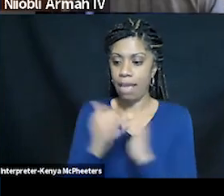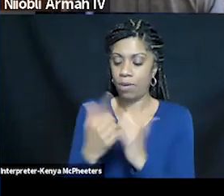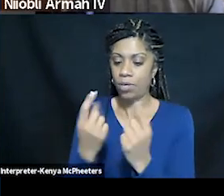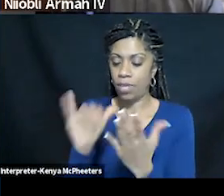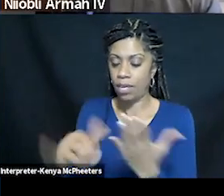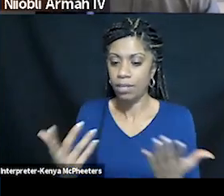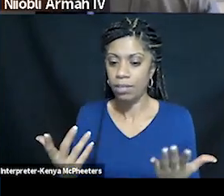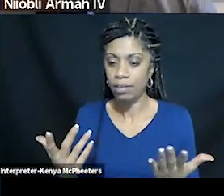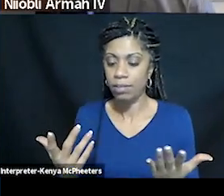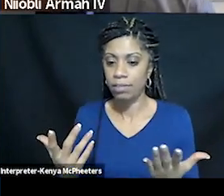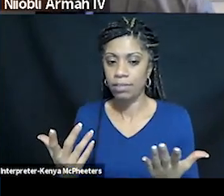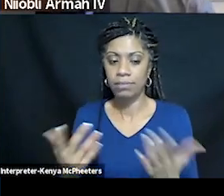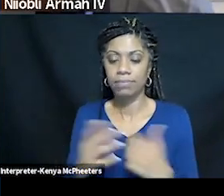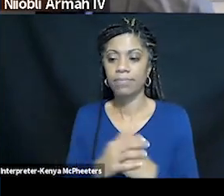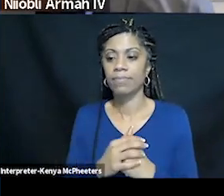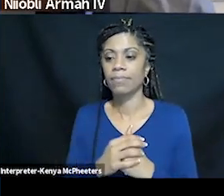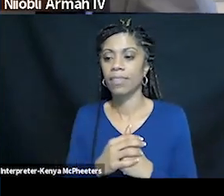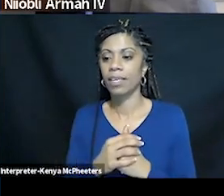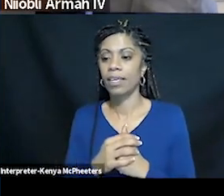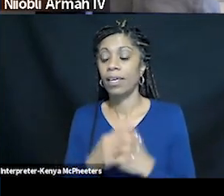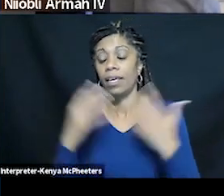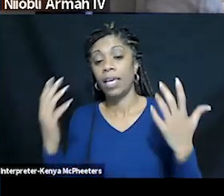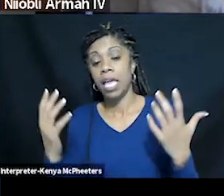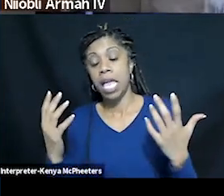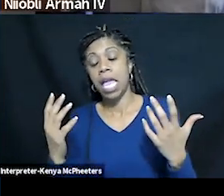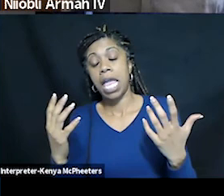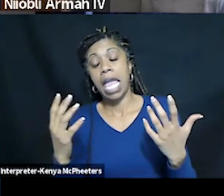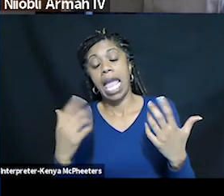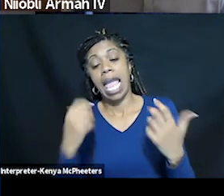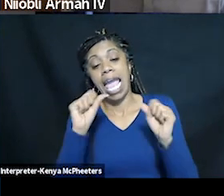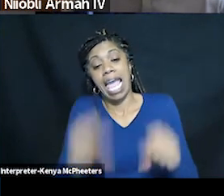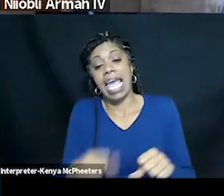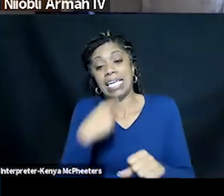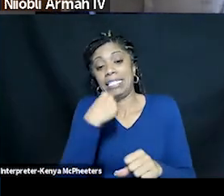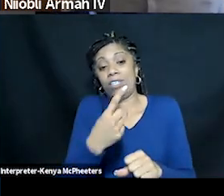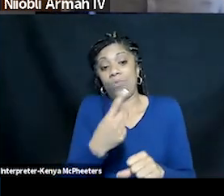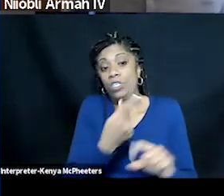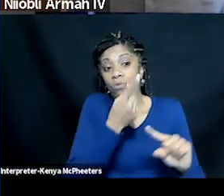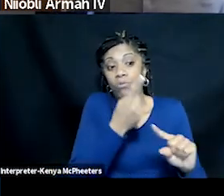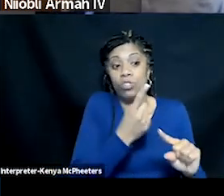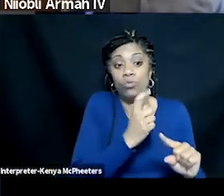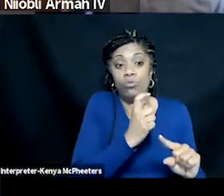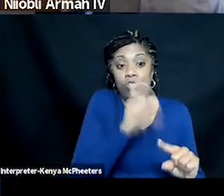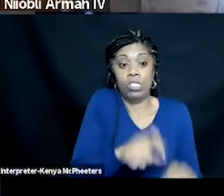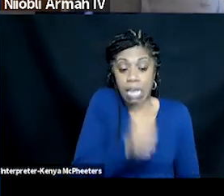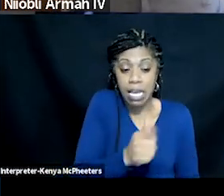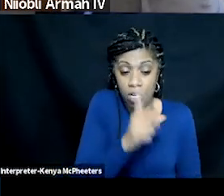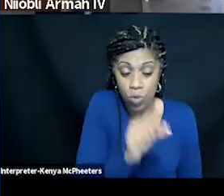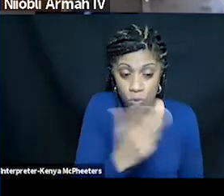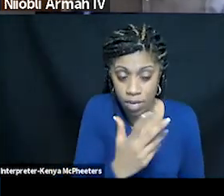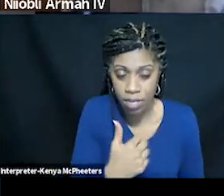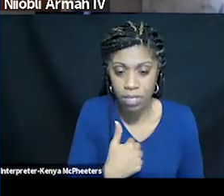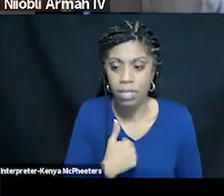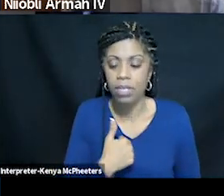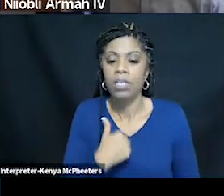Samia, you could definitely jump in. I think I can tell you what we shouldn't do, and then we have answers about what you can do. What you should not do is walk away from